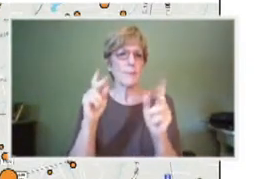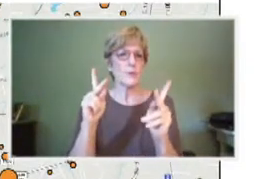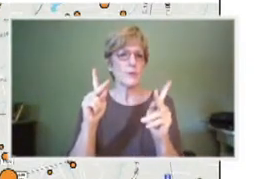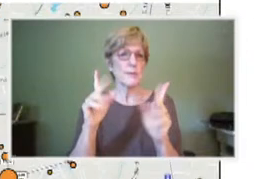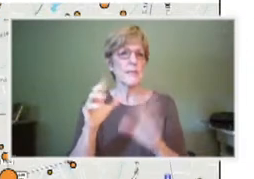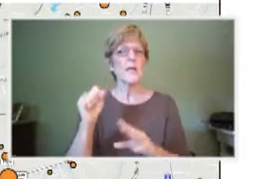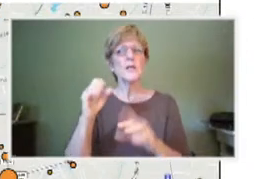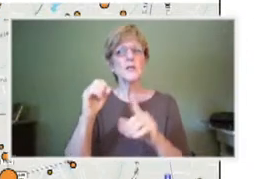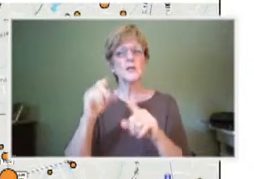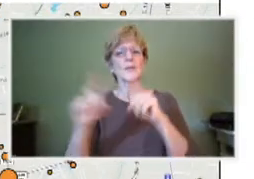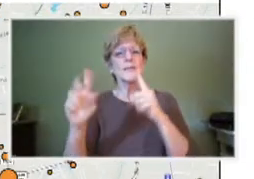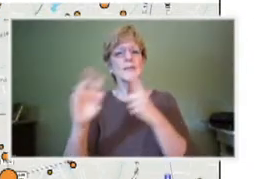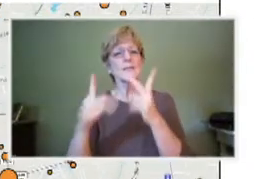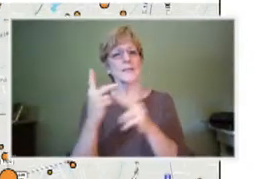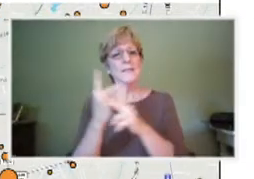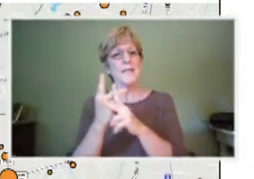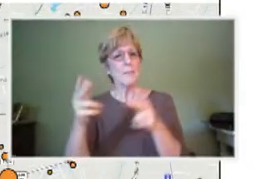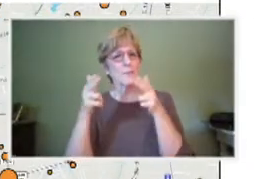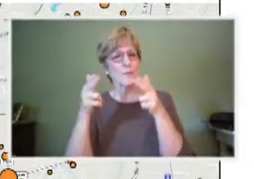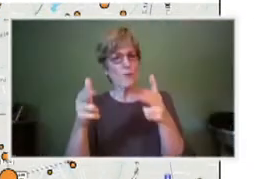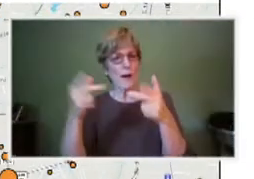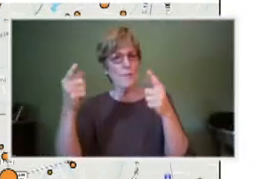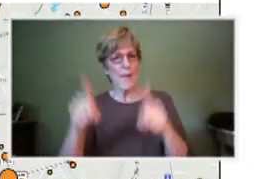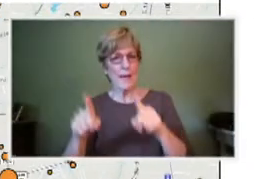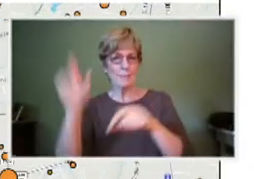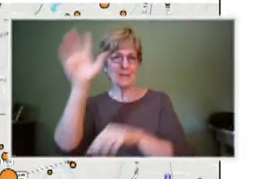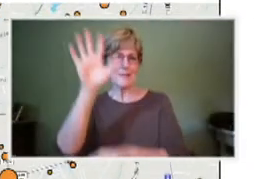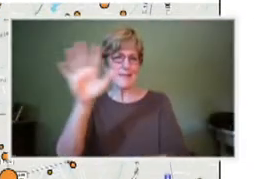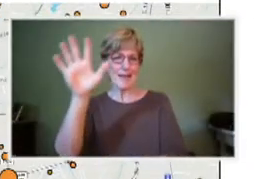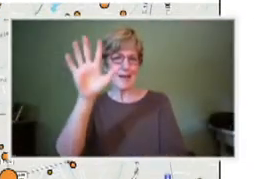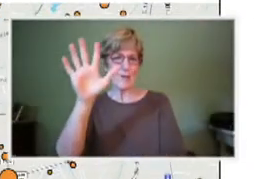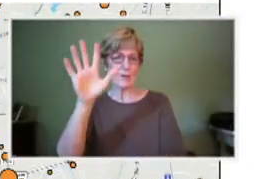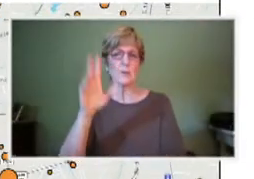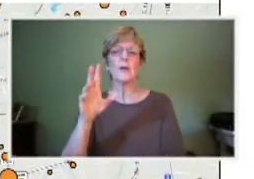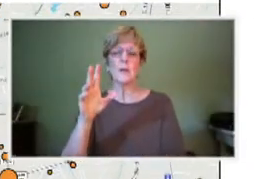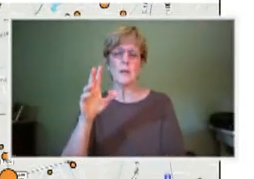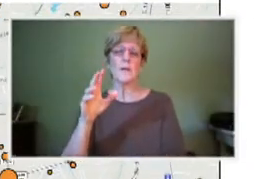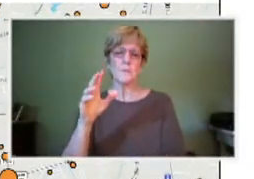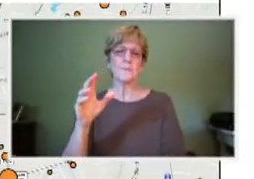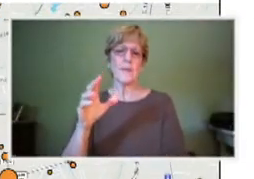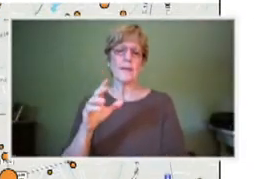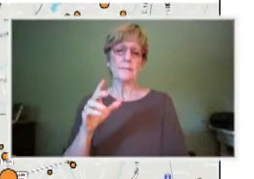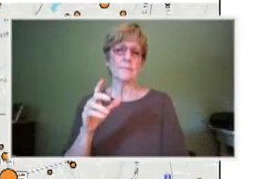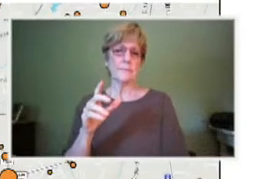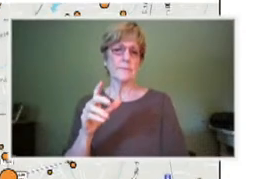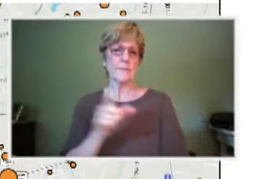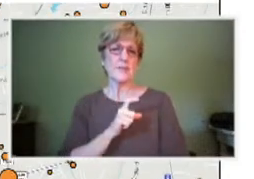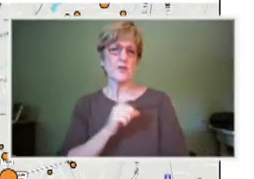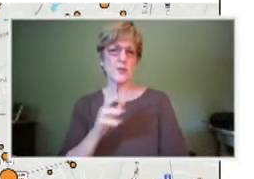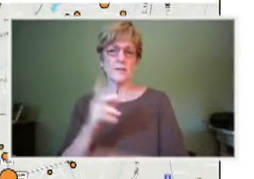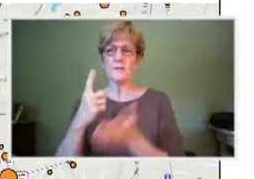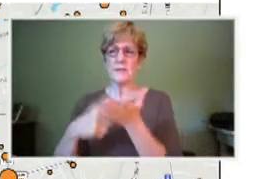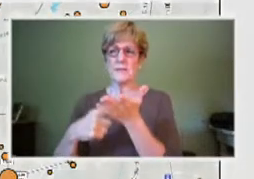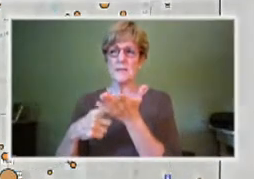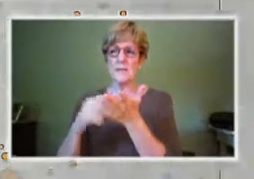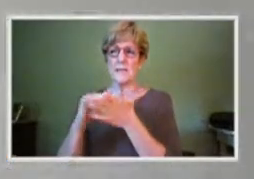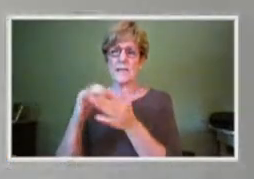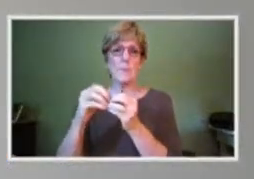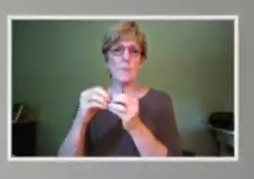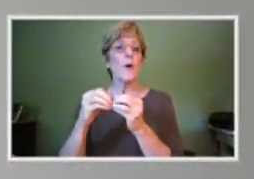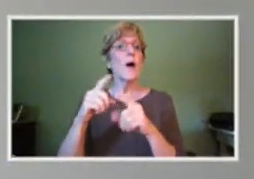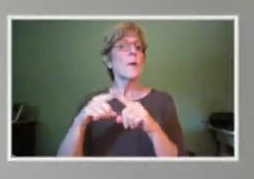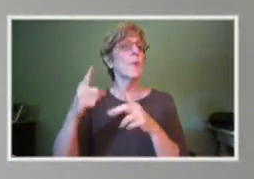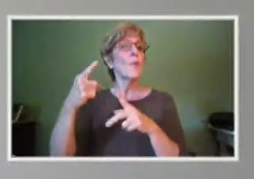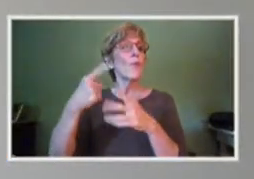different type of crime occurring in that sector, and I'm sure the chief could speak more to that. But the nature of the crime makes the